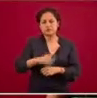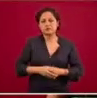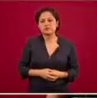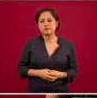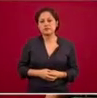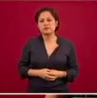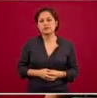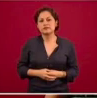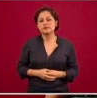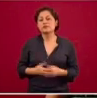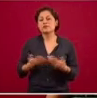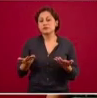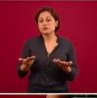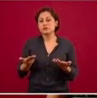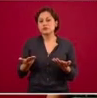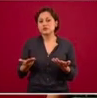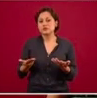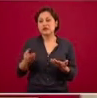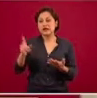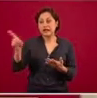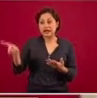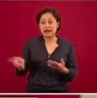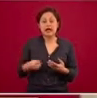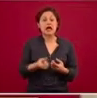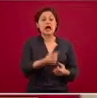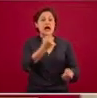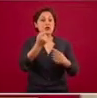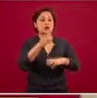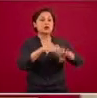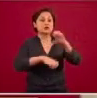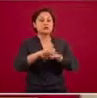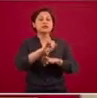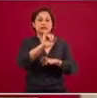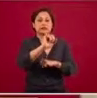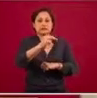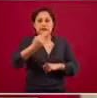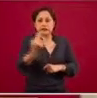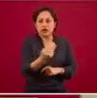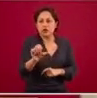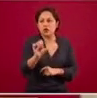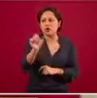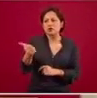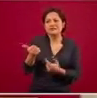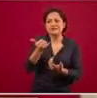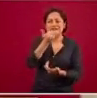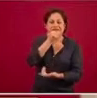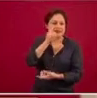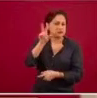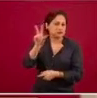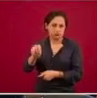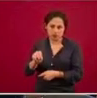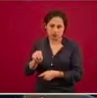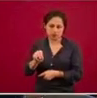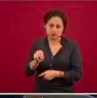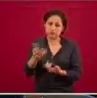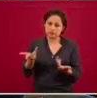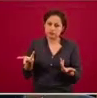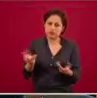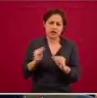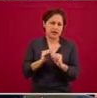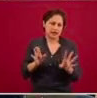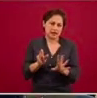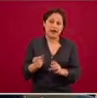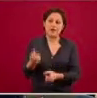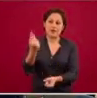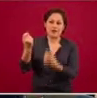a joint work by many institutions. And we reached the conclusion that there are some activities that are essential and